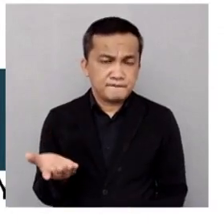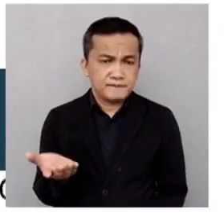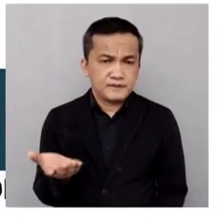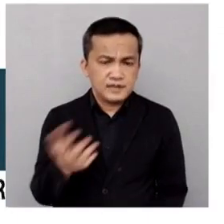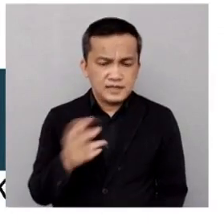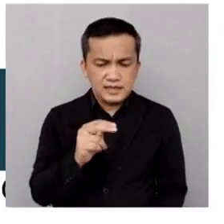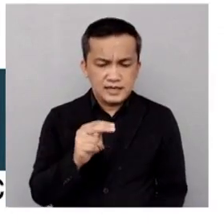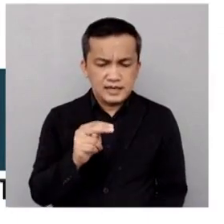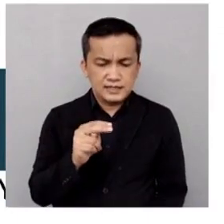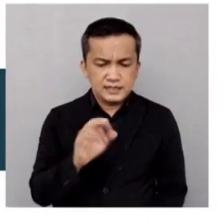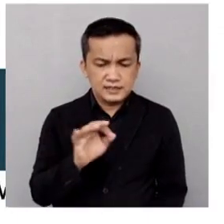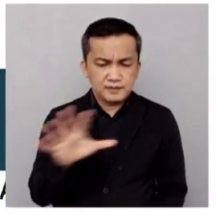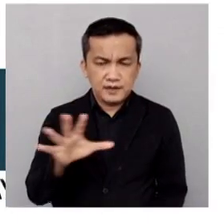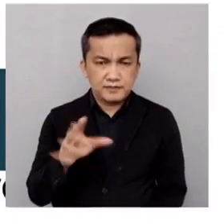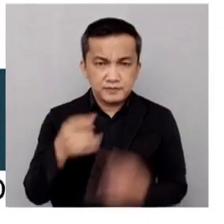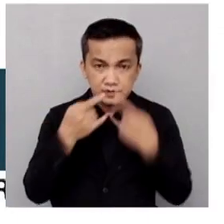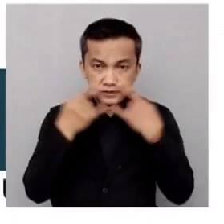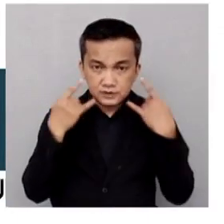N95 masks when they go out.